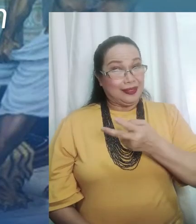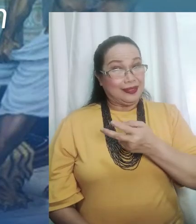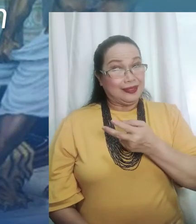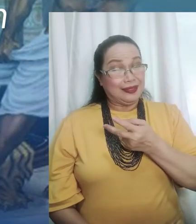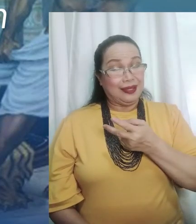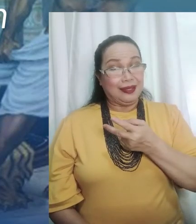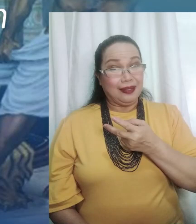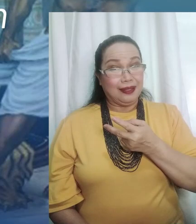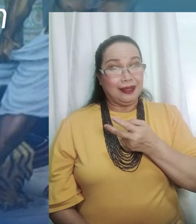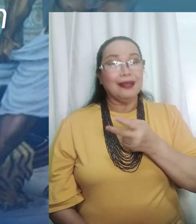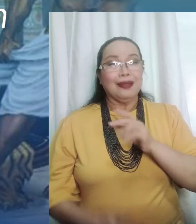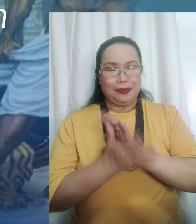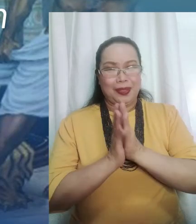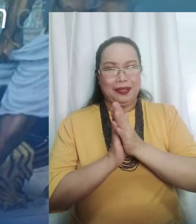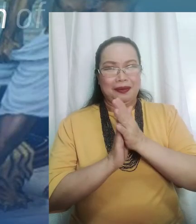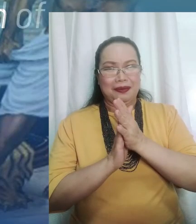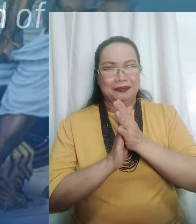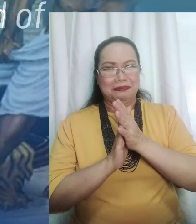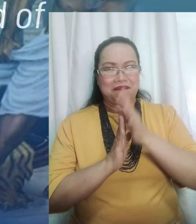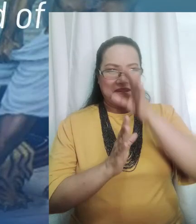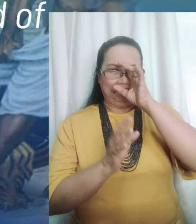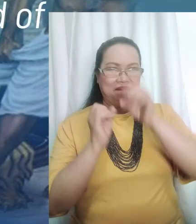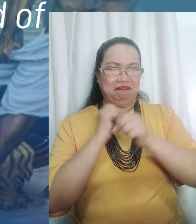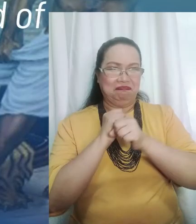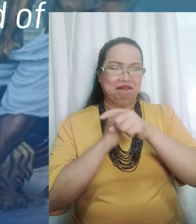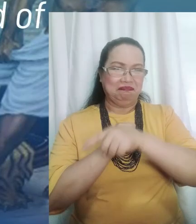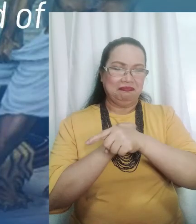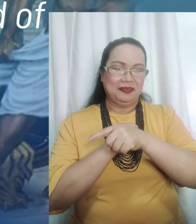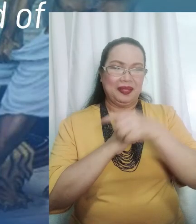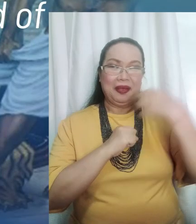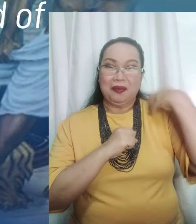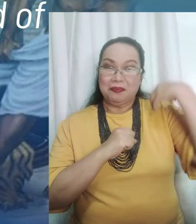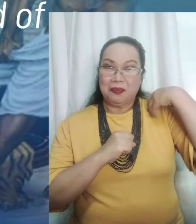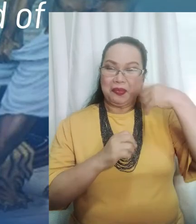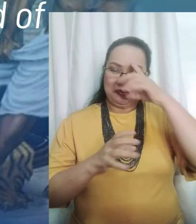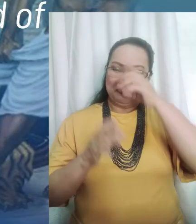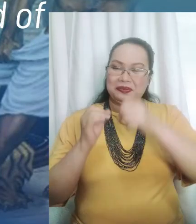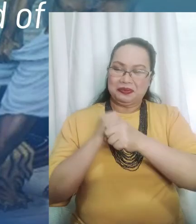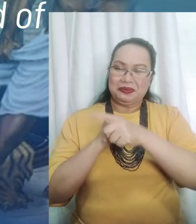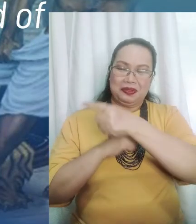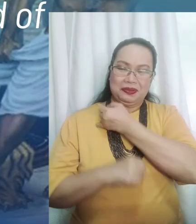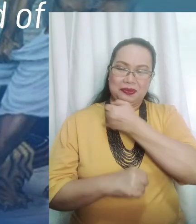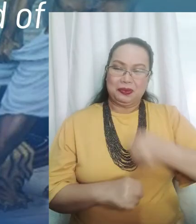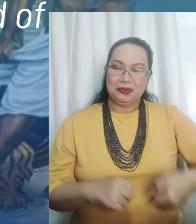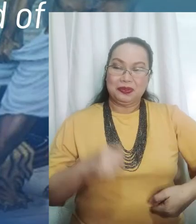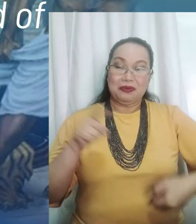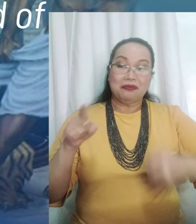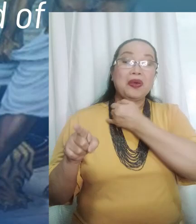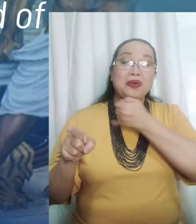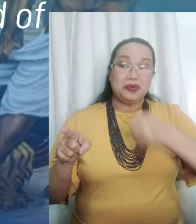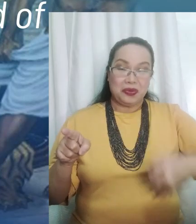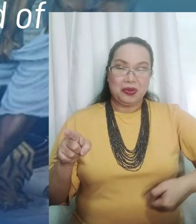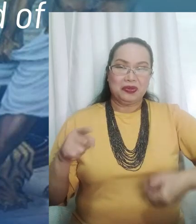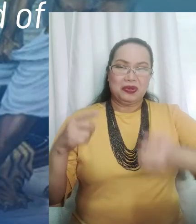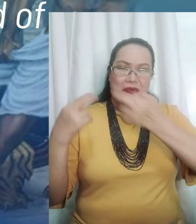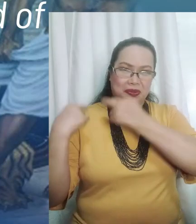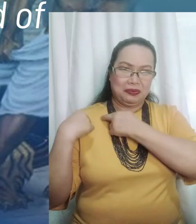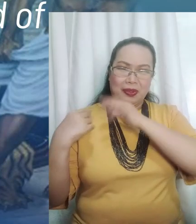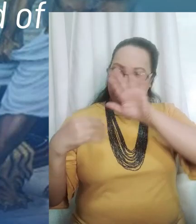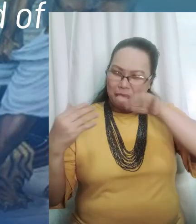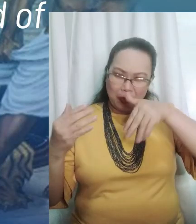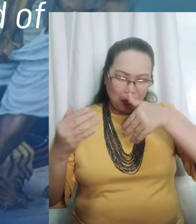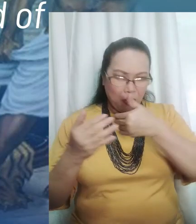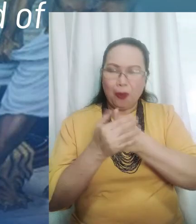his eyes and became his attendant. And Potiphar put him in charge of his household, and he